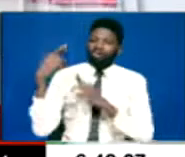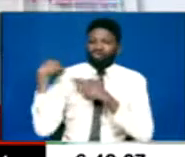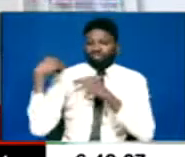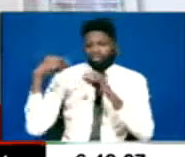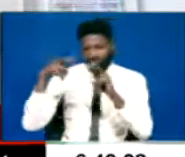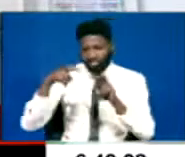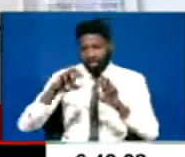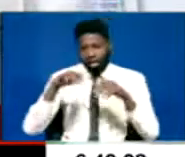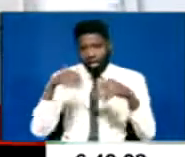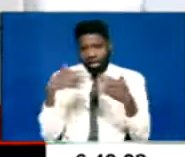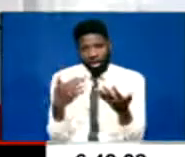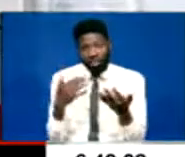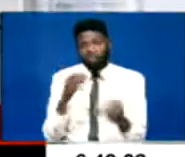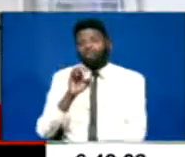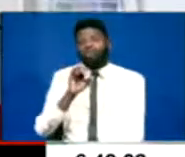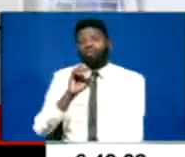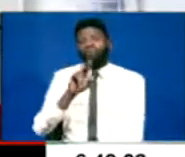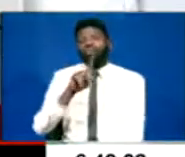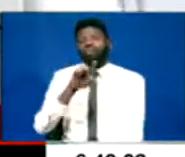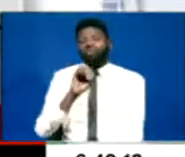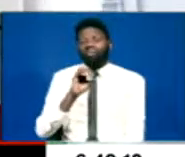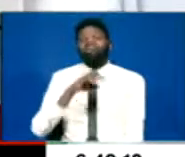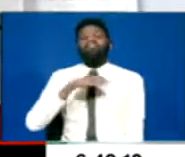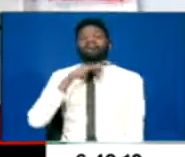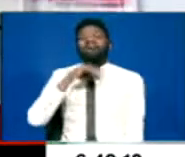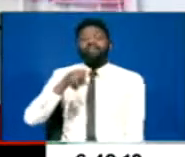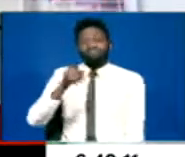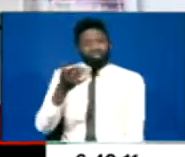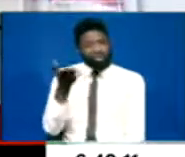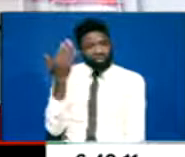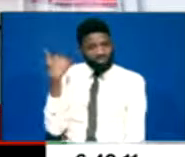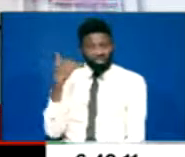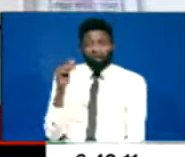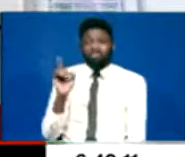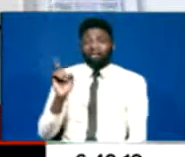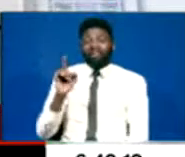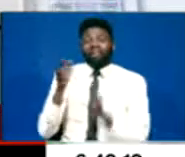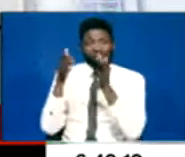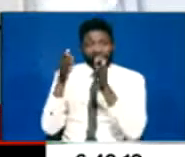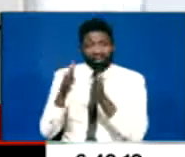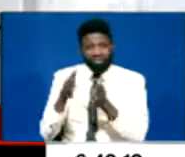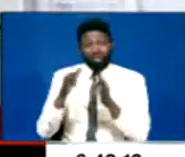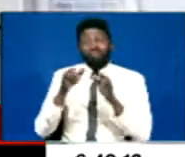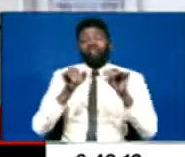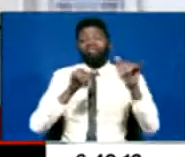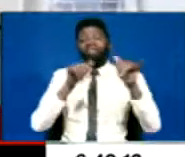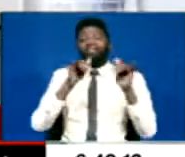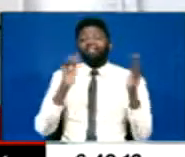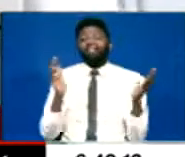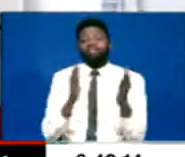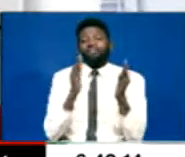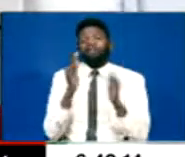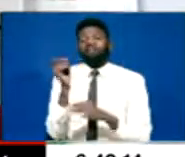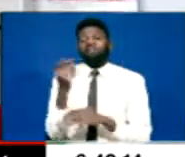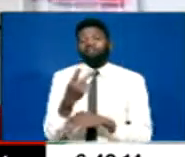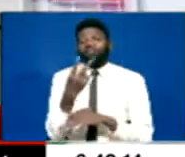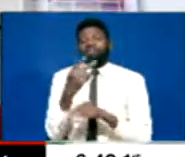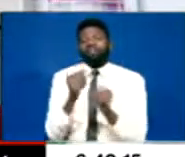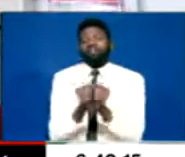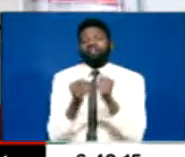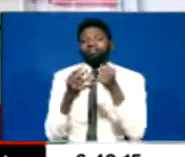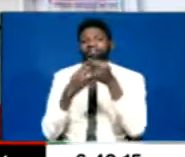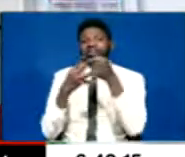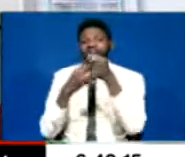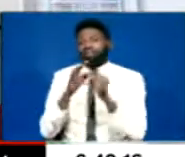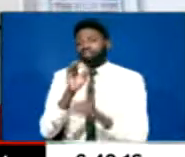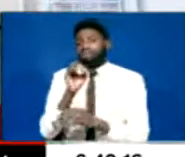Dr. Robert Ouko, Kenya's Minister for Foreign Affairs, in February 1990. This, however, would land Wajakoya into